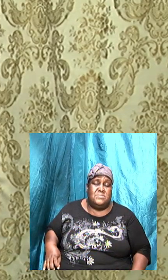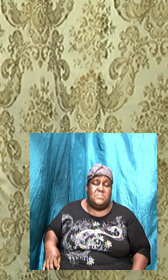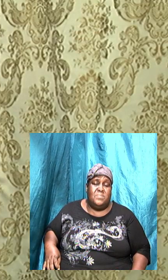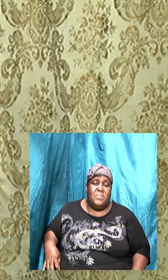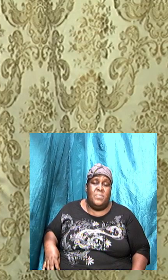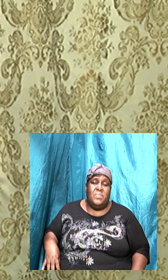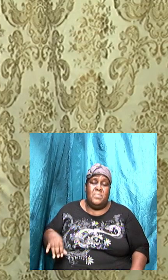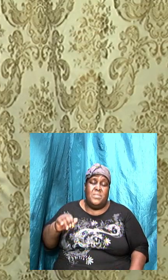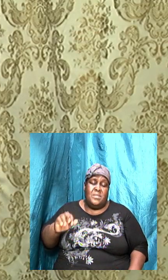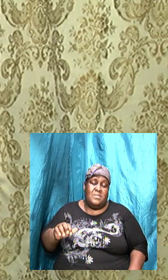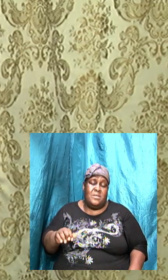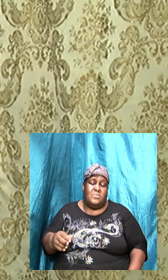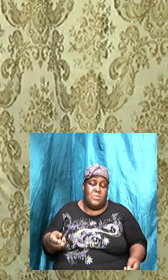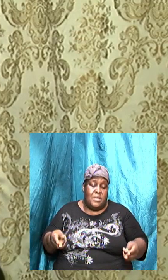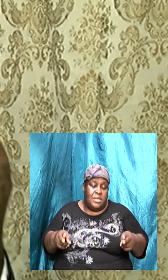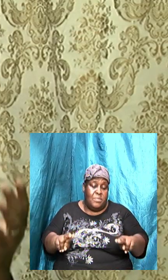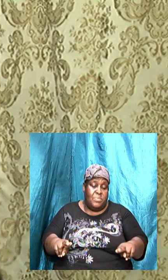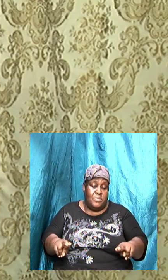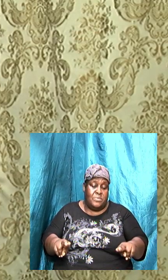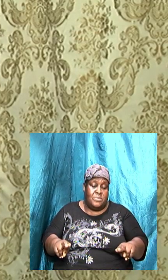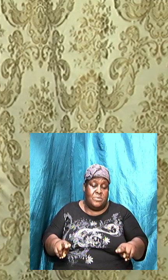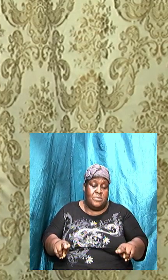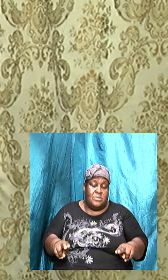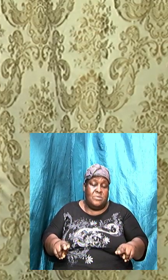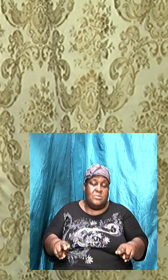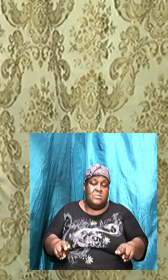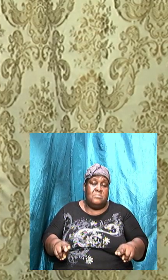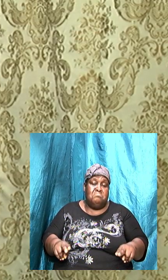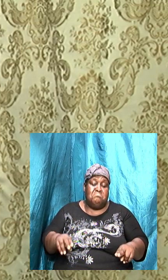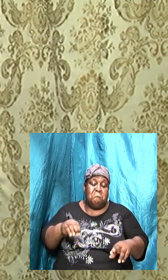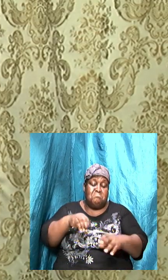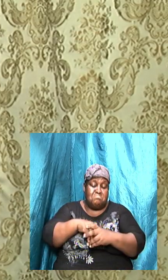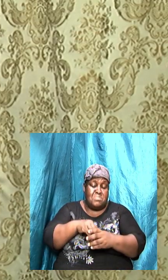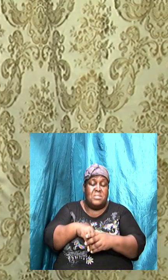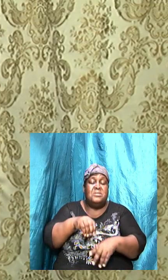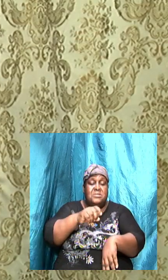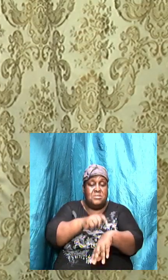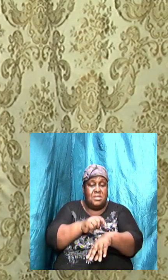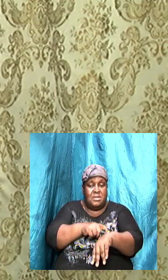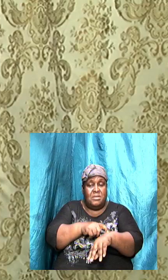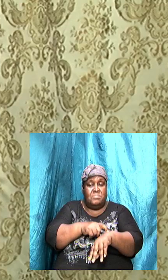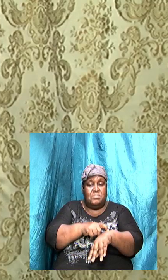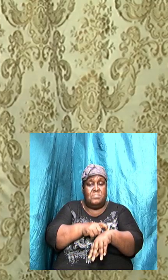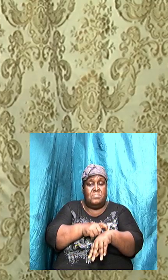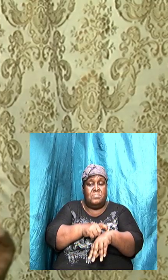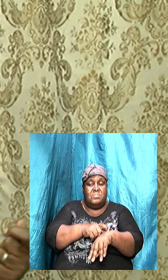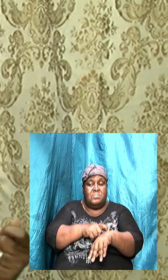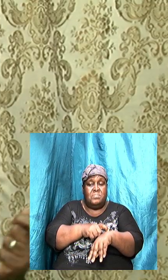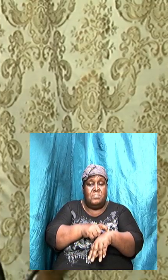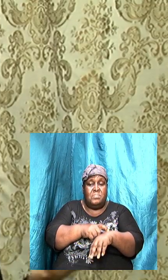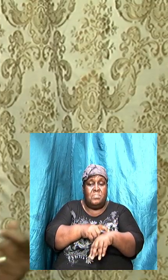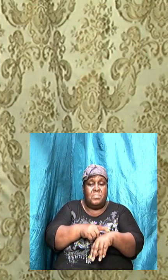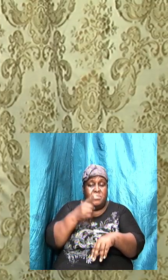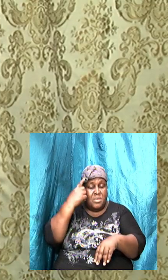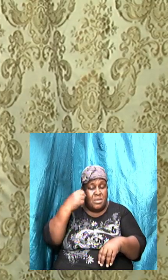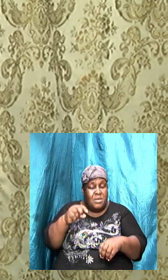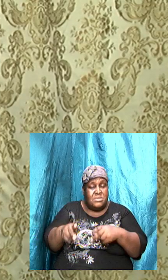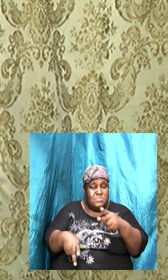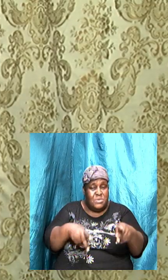will emerge during this period. And because folks, which is